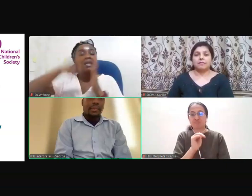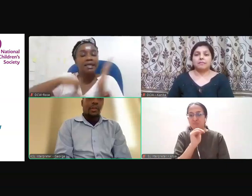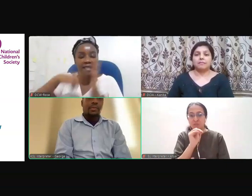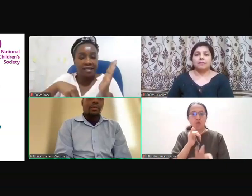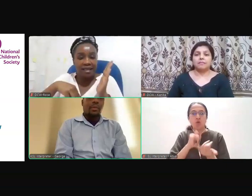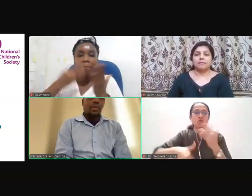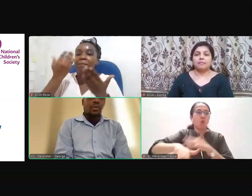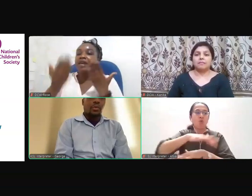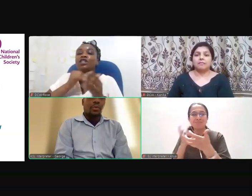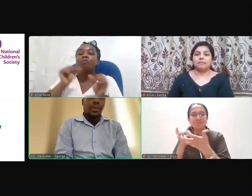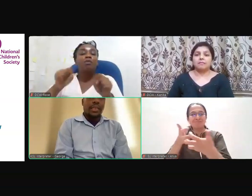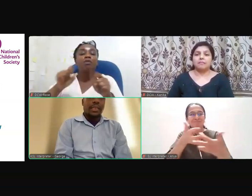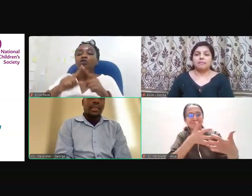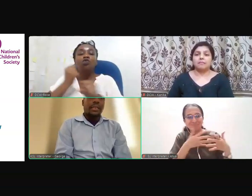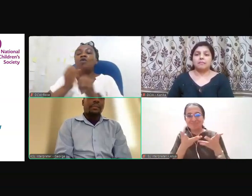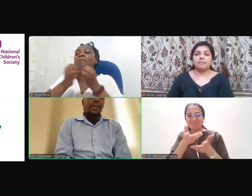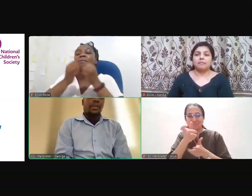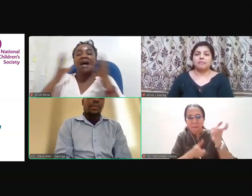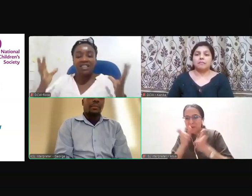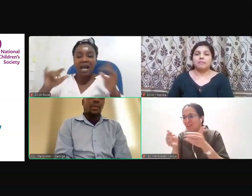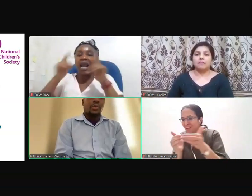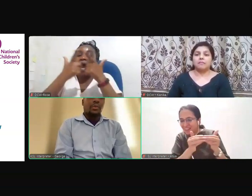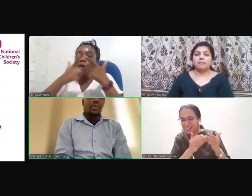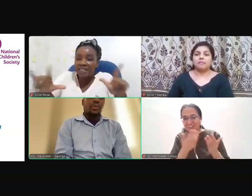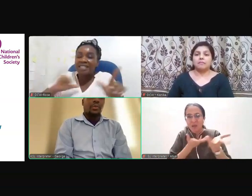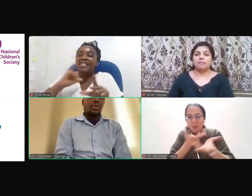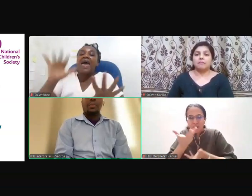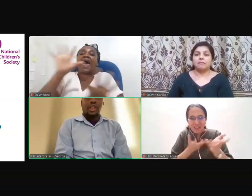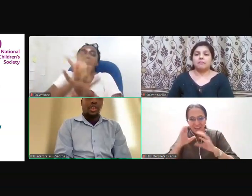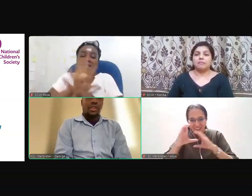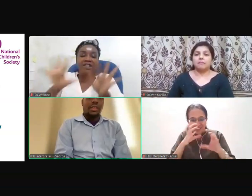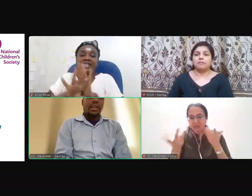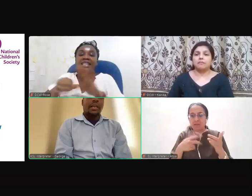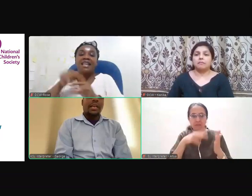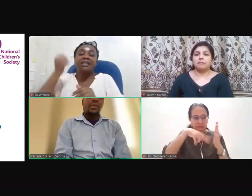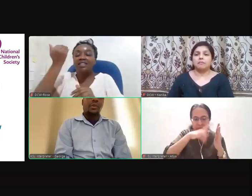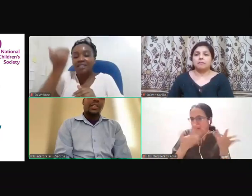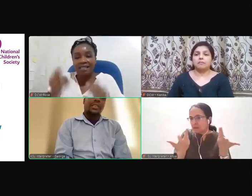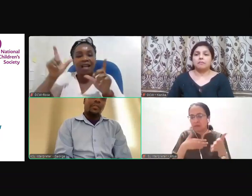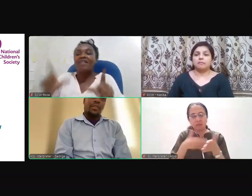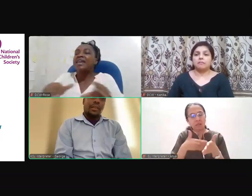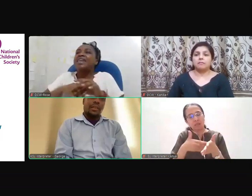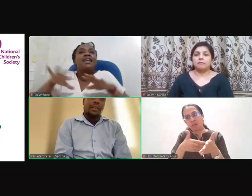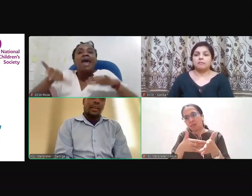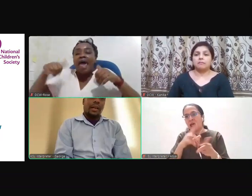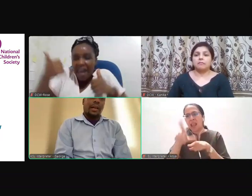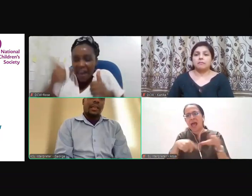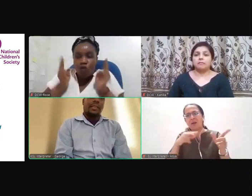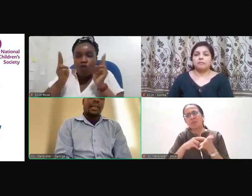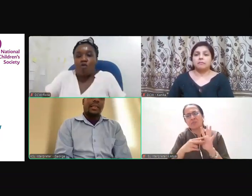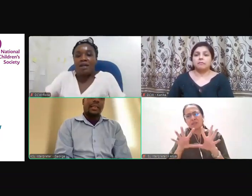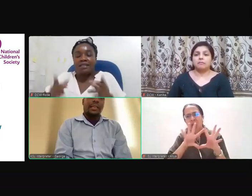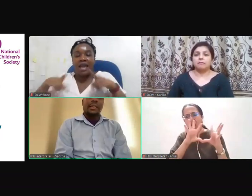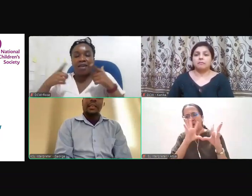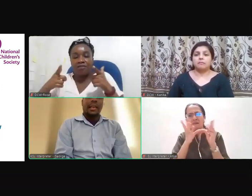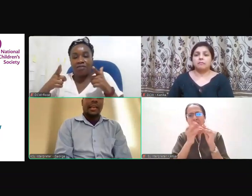socialize, may not be able to read, may not be able to do much. Language is everything. The